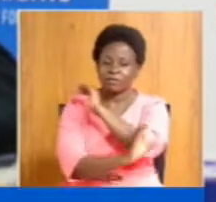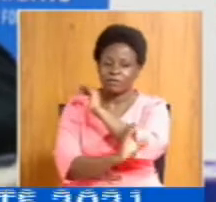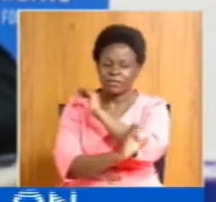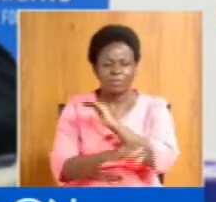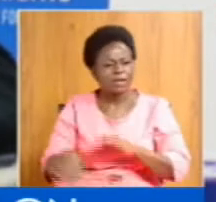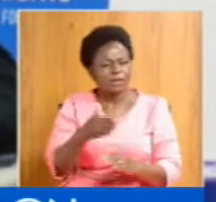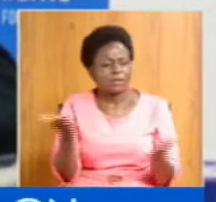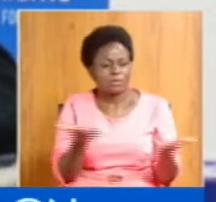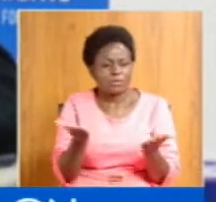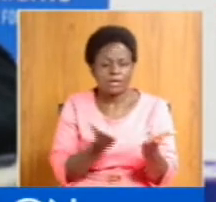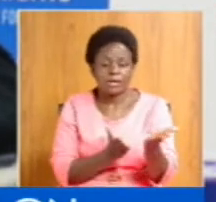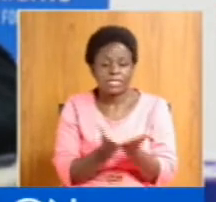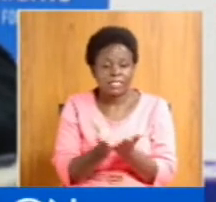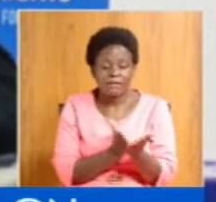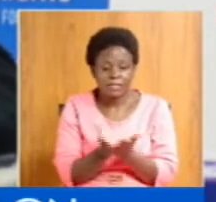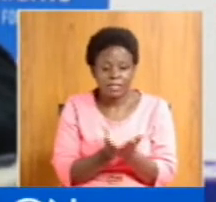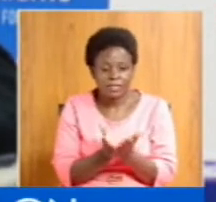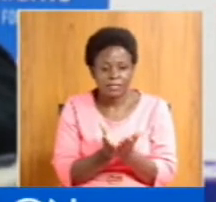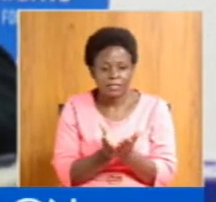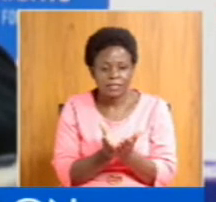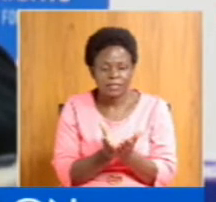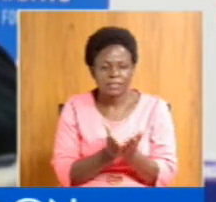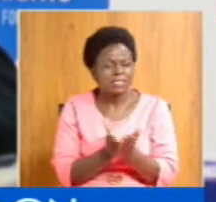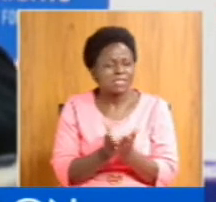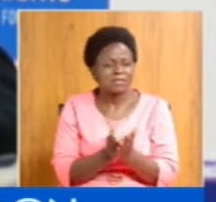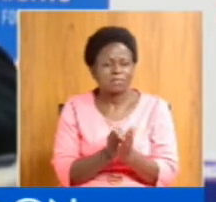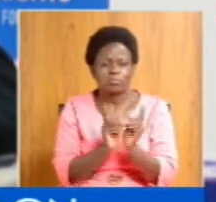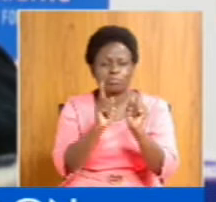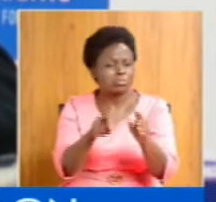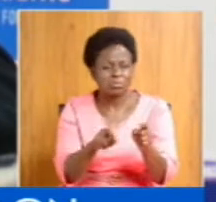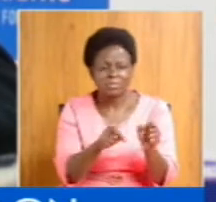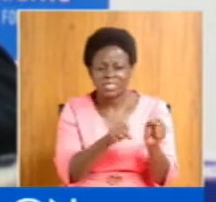Areas where services seldom reach.